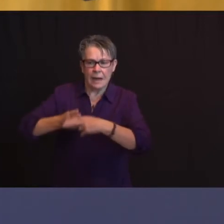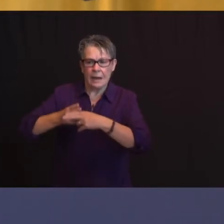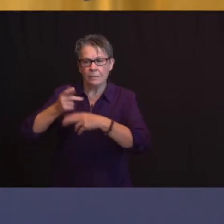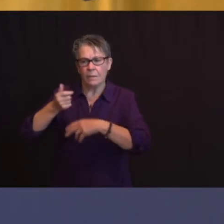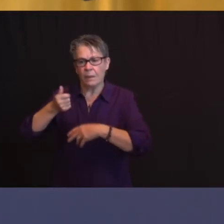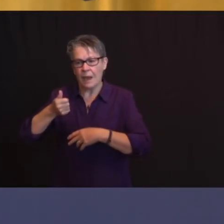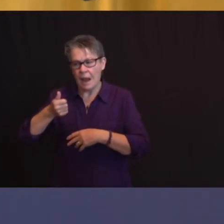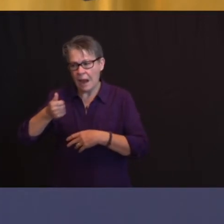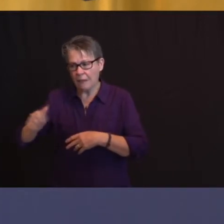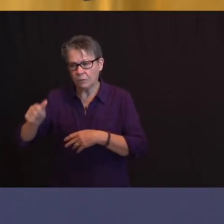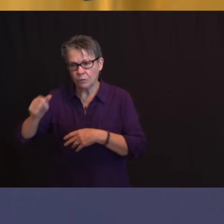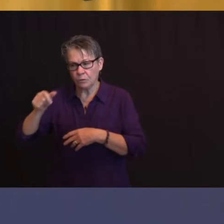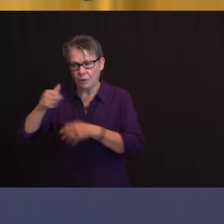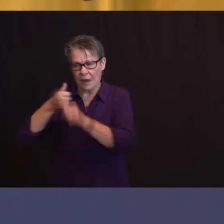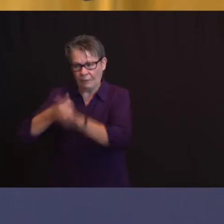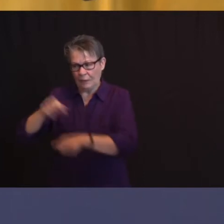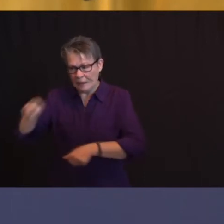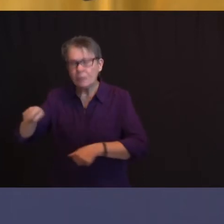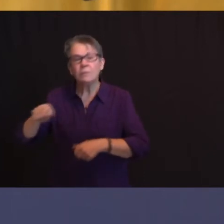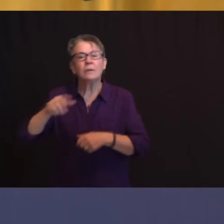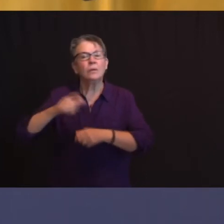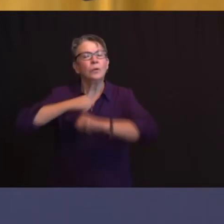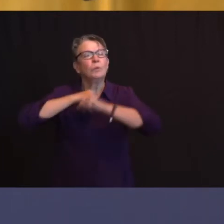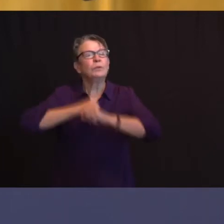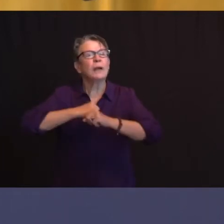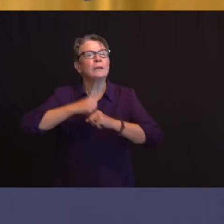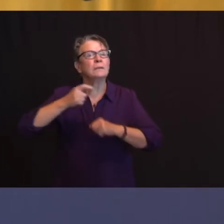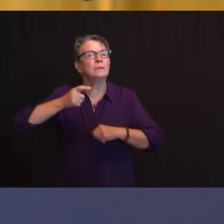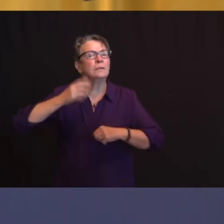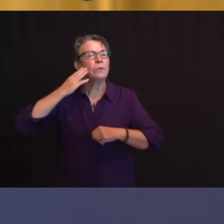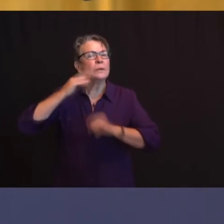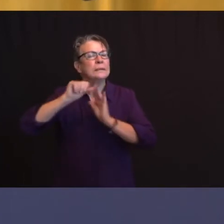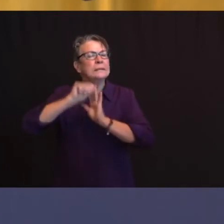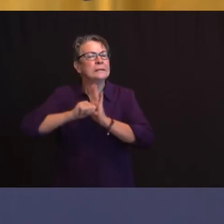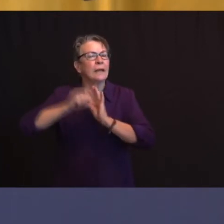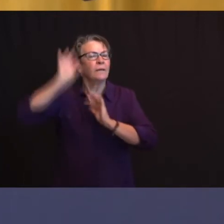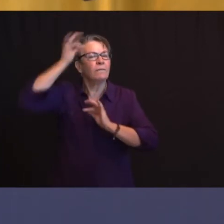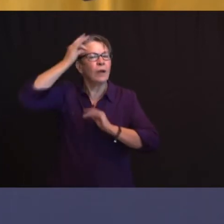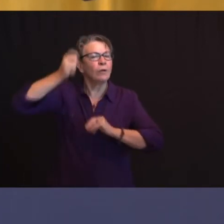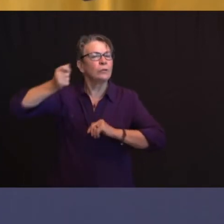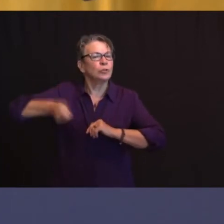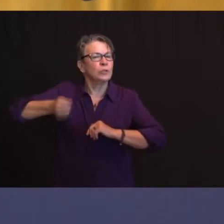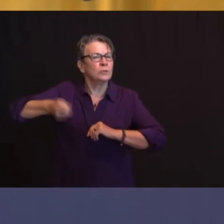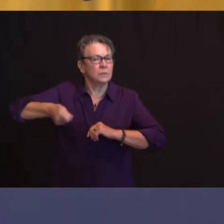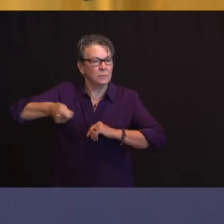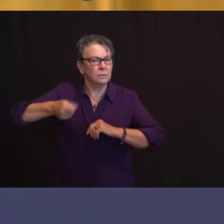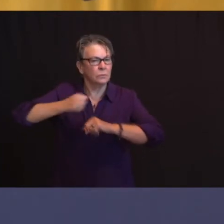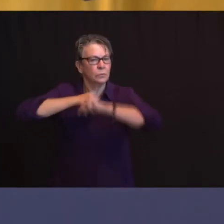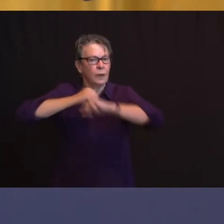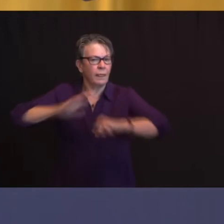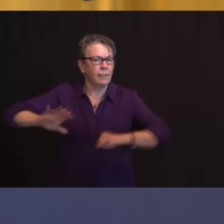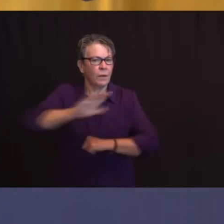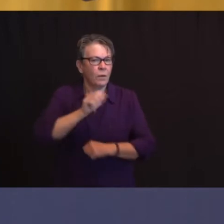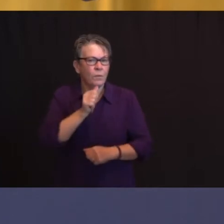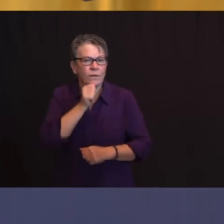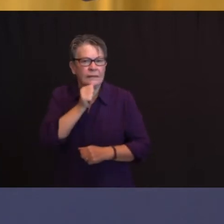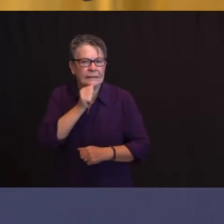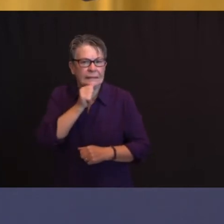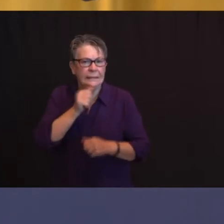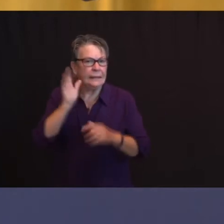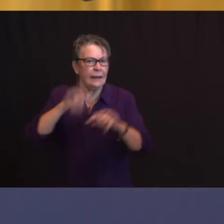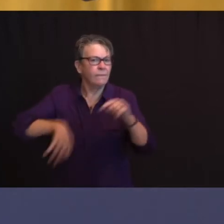Friday. So thanks for the Trekkie shout out. I'll give you my answers, and then Judy jump in, and